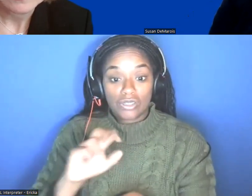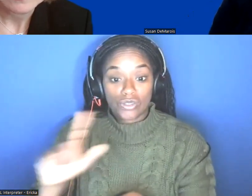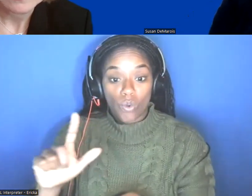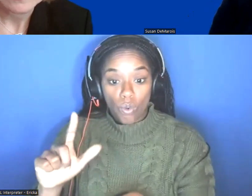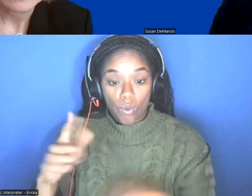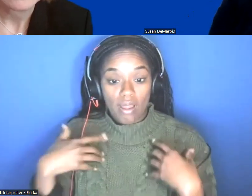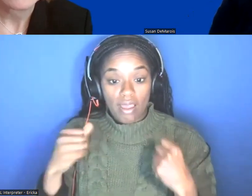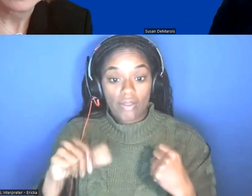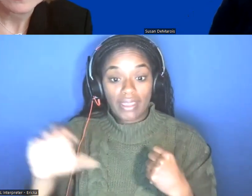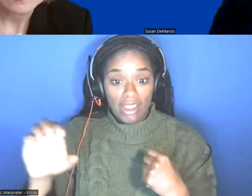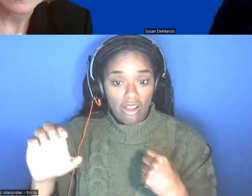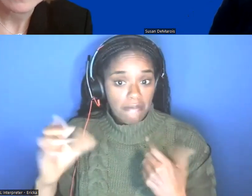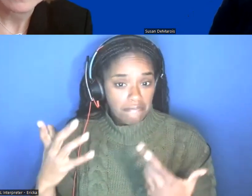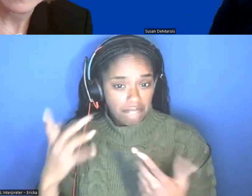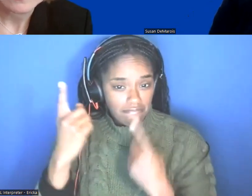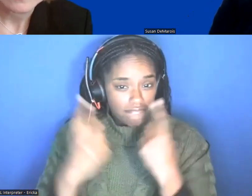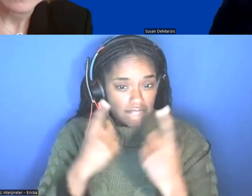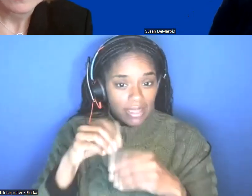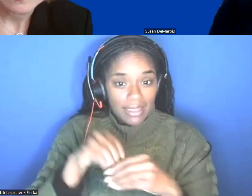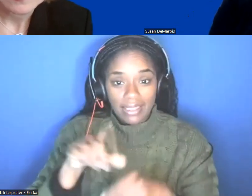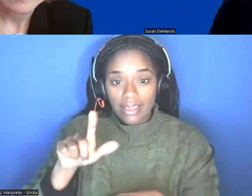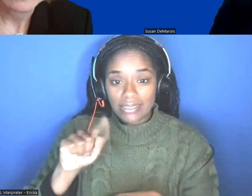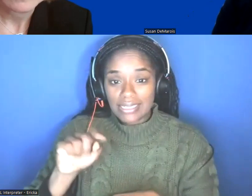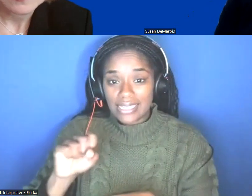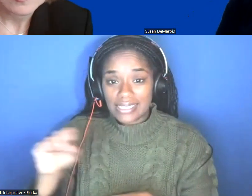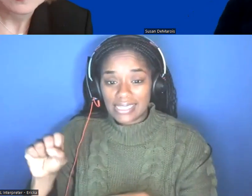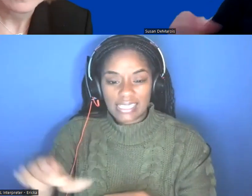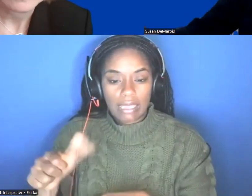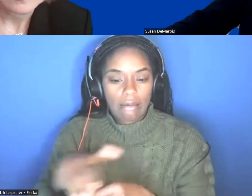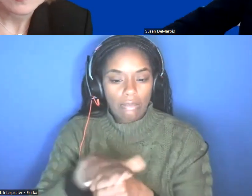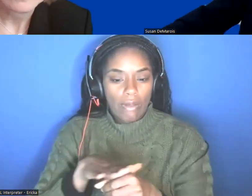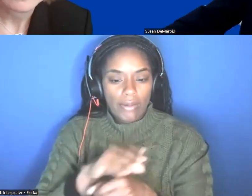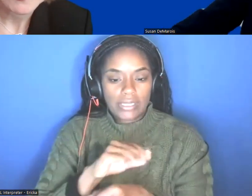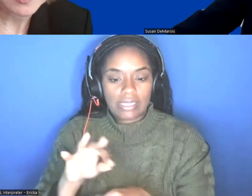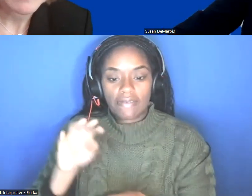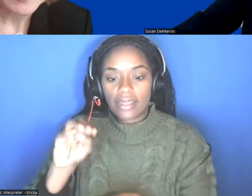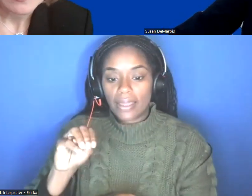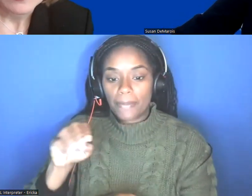LTSS and other areas of the MPA?